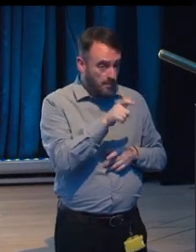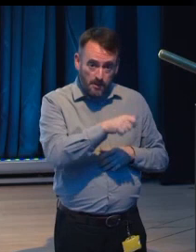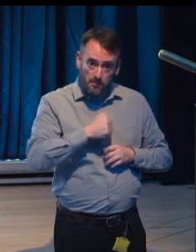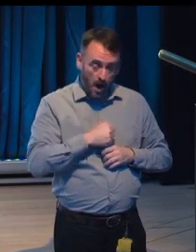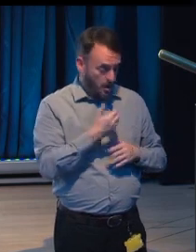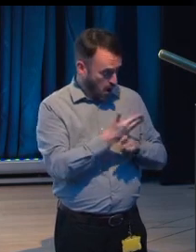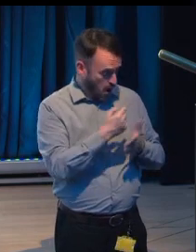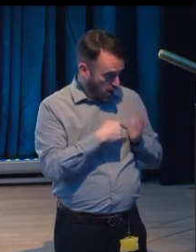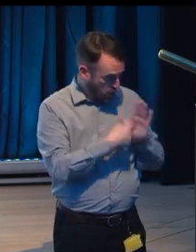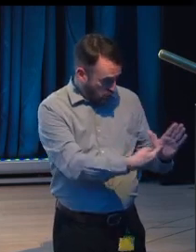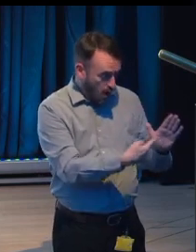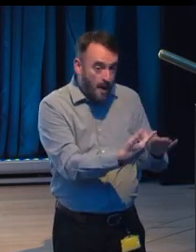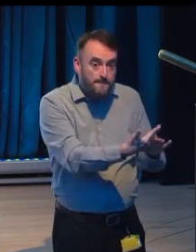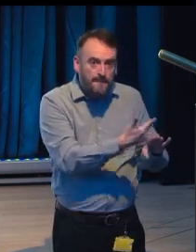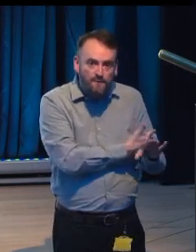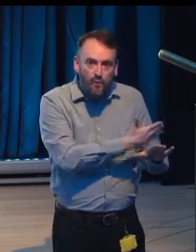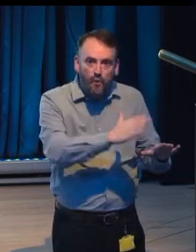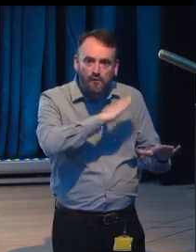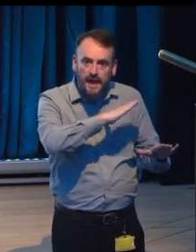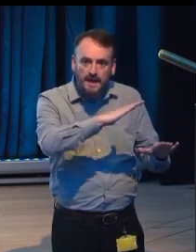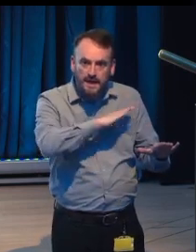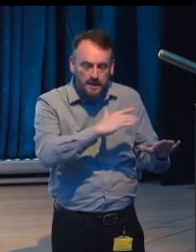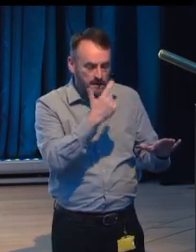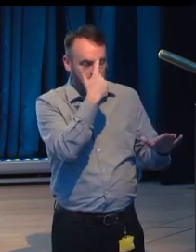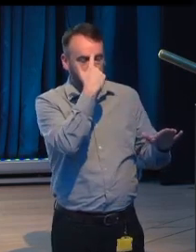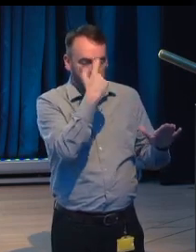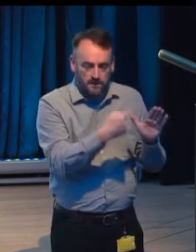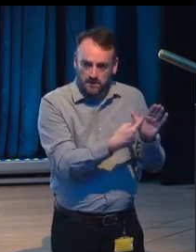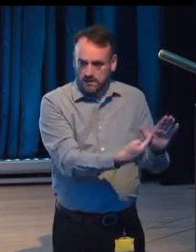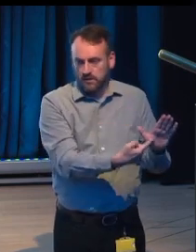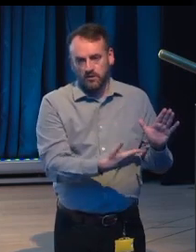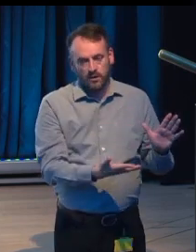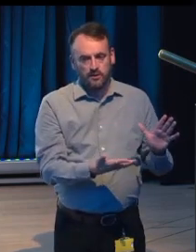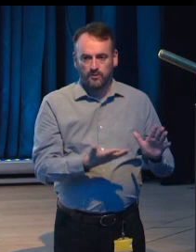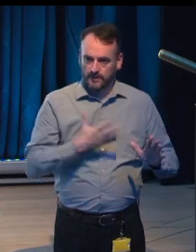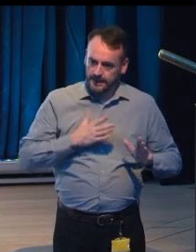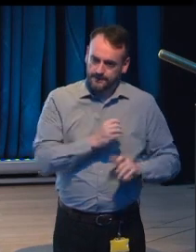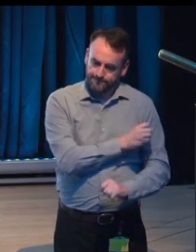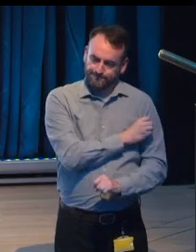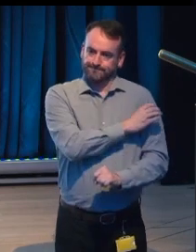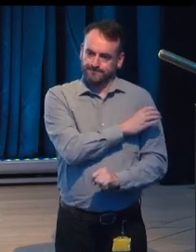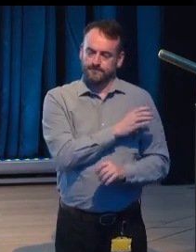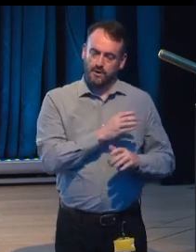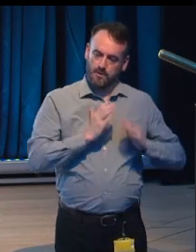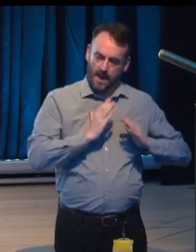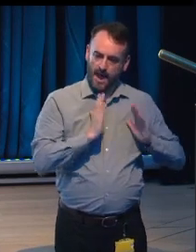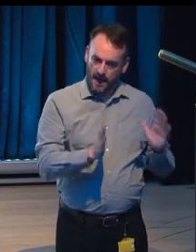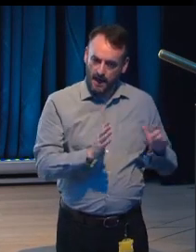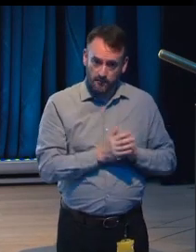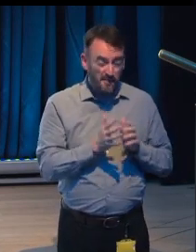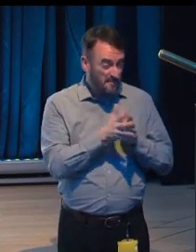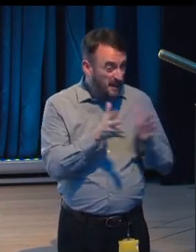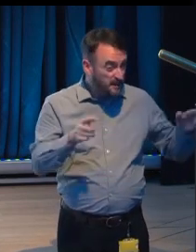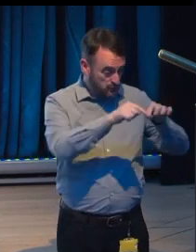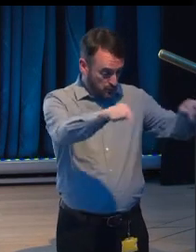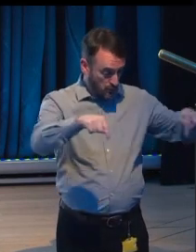before it was even ready. This is a really good thing to be prepared for and to get used to fast. Especially in bigger studios, there will be dozens